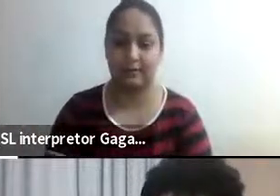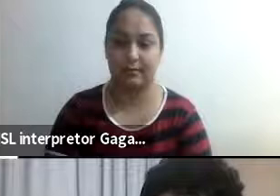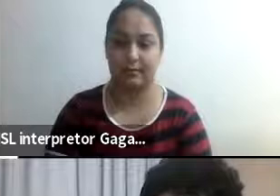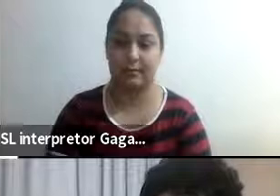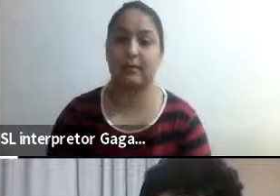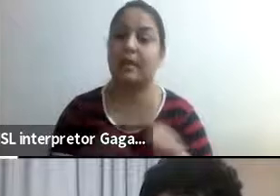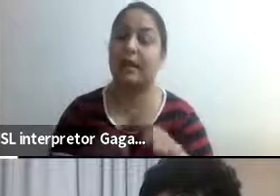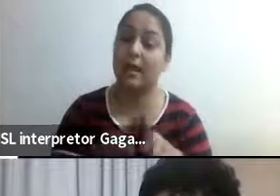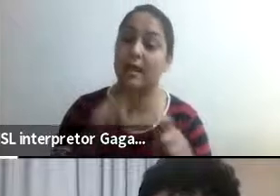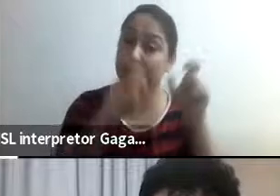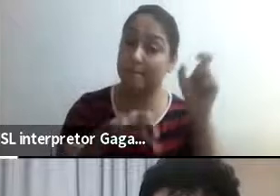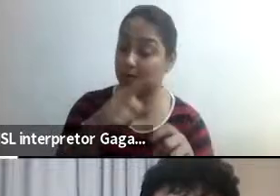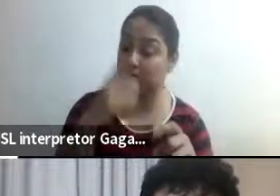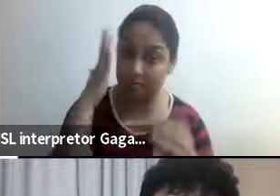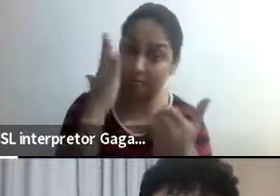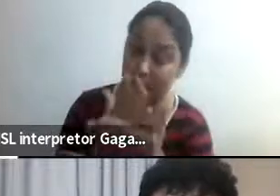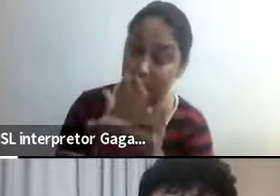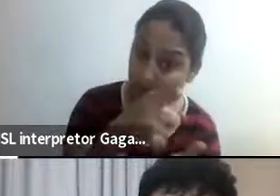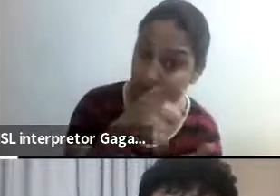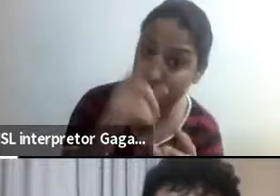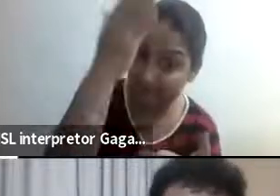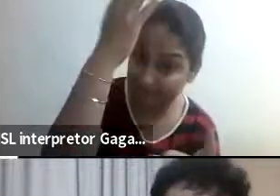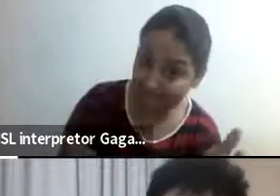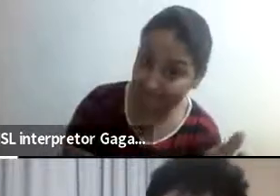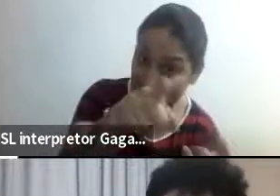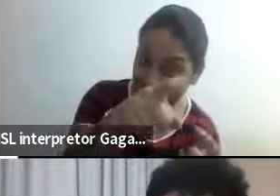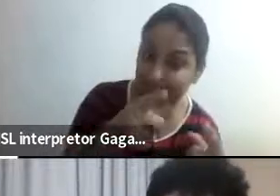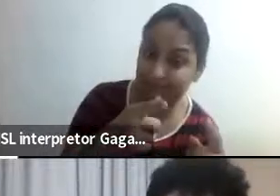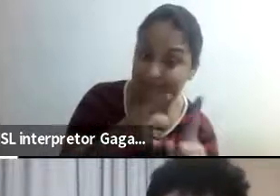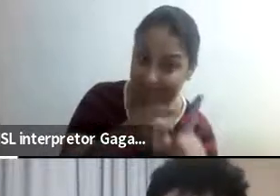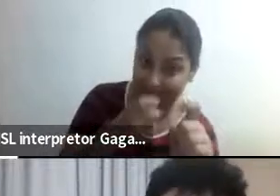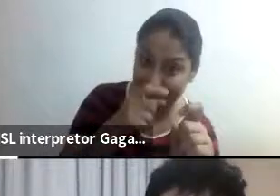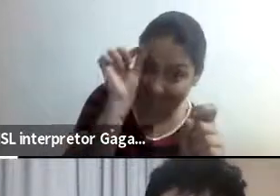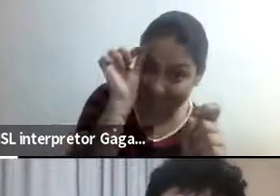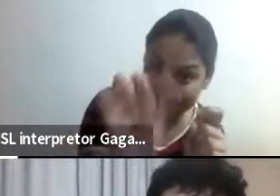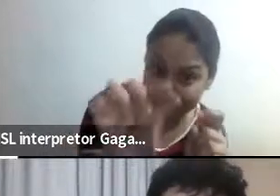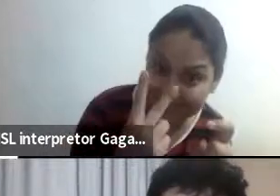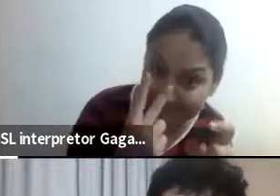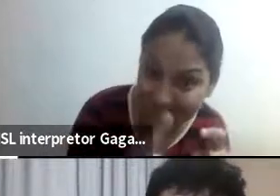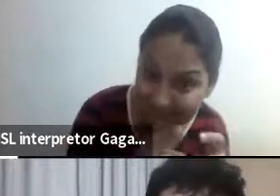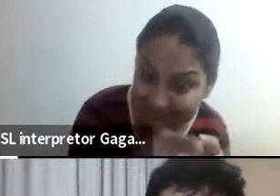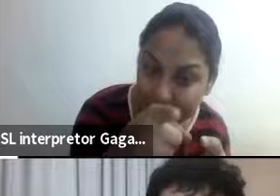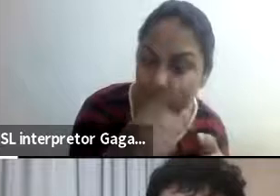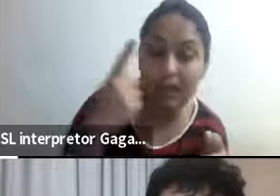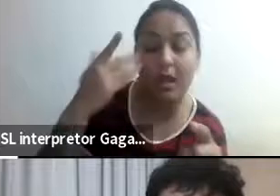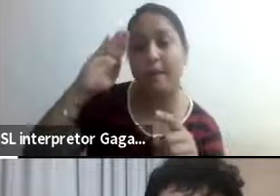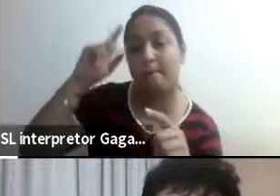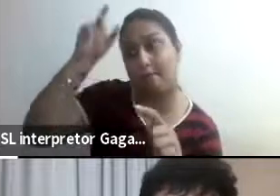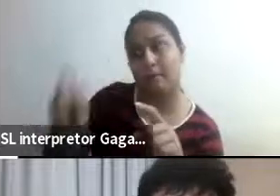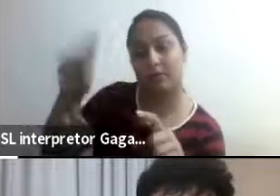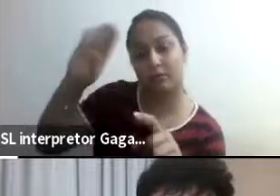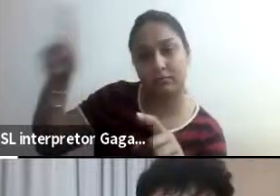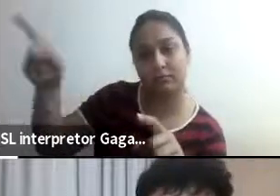a lot of scholars believe that this particular shield, the bullet that you see in the center of it, was fired by Captain Cook in